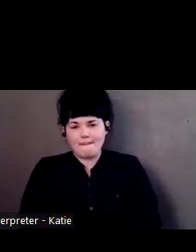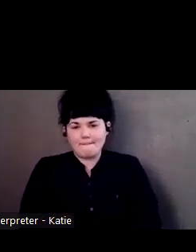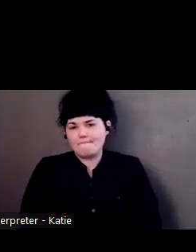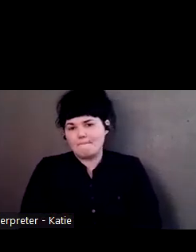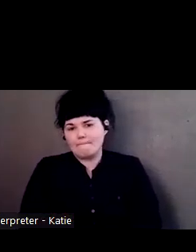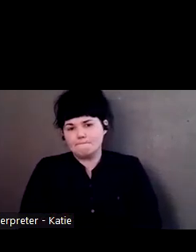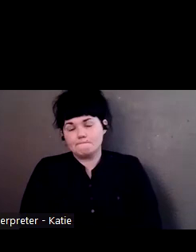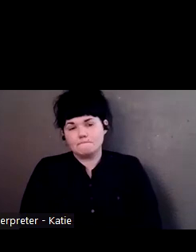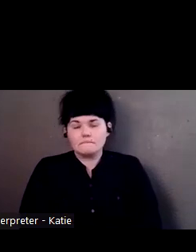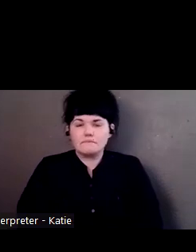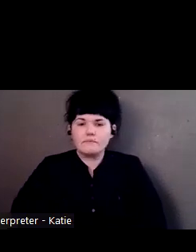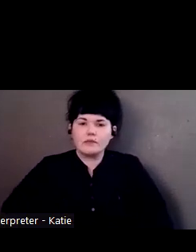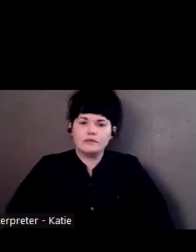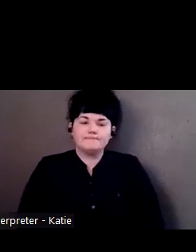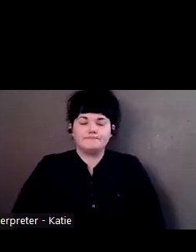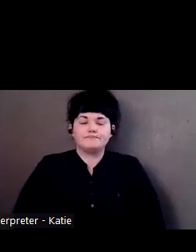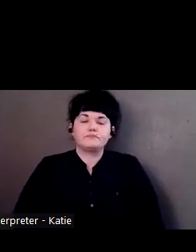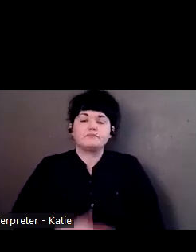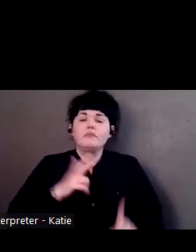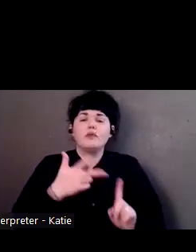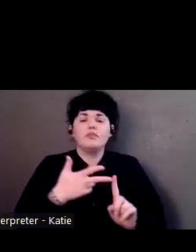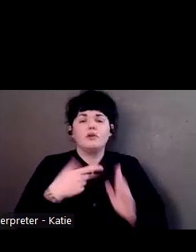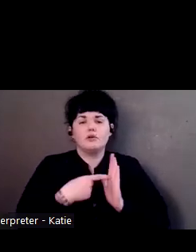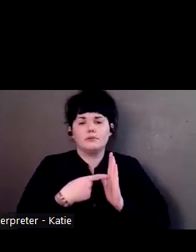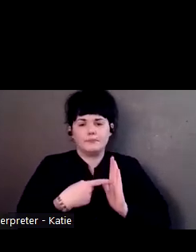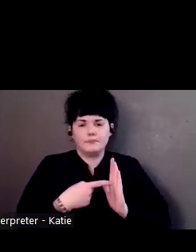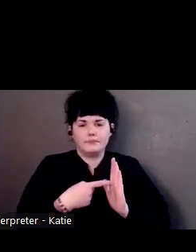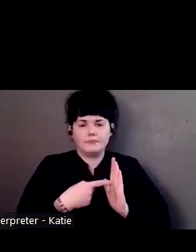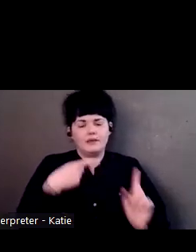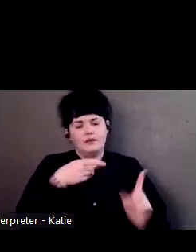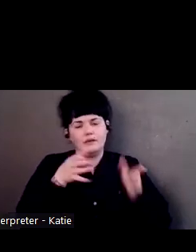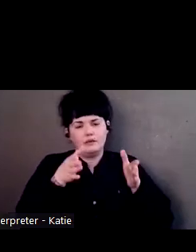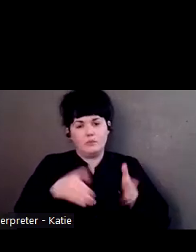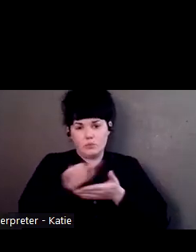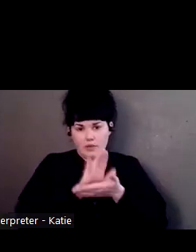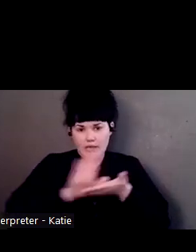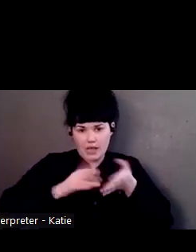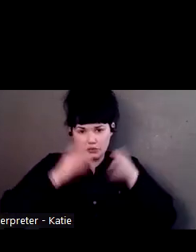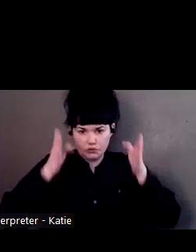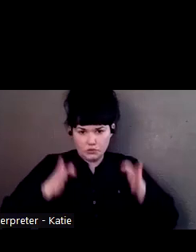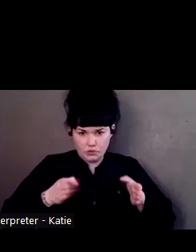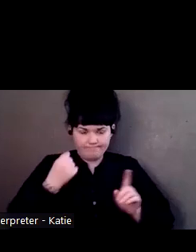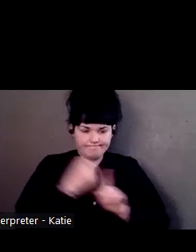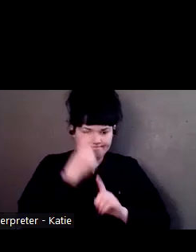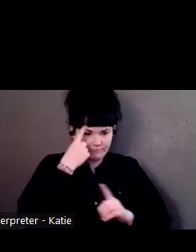The third case study is for an individual who was a college student who suffered a stroke.